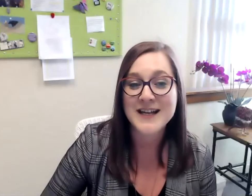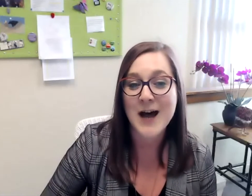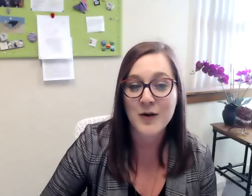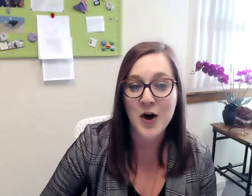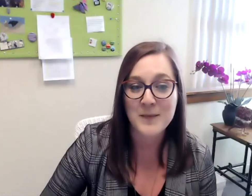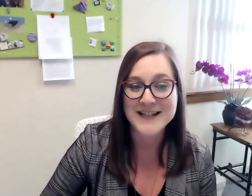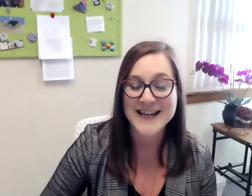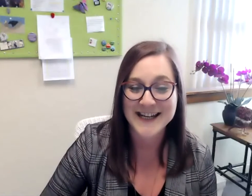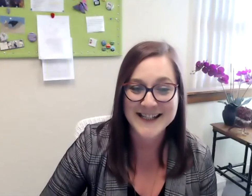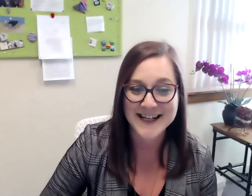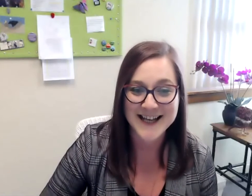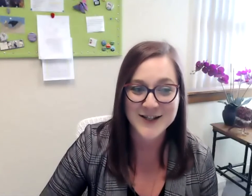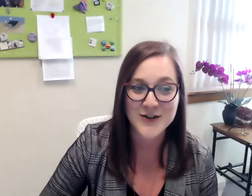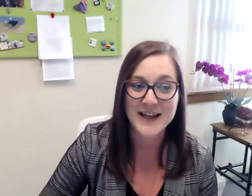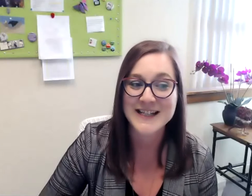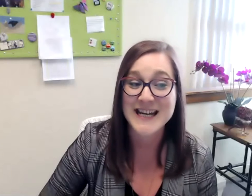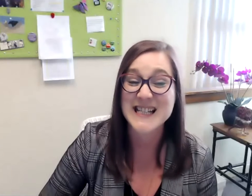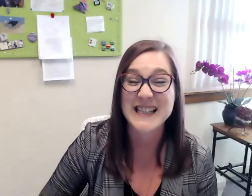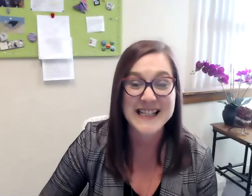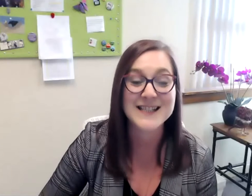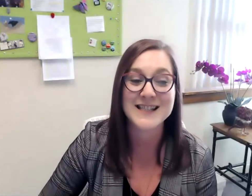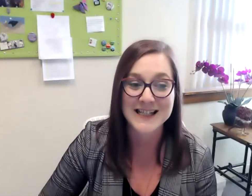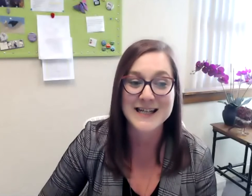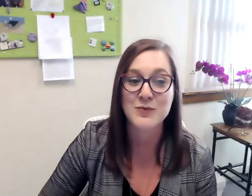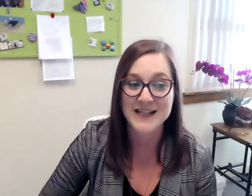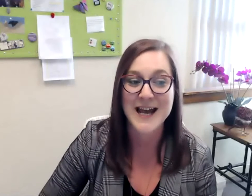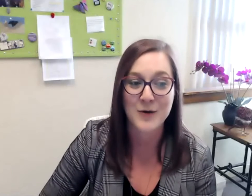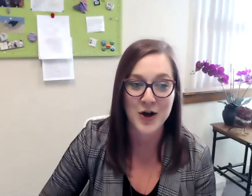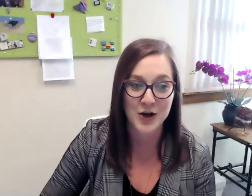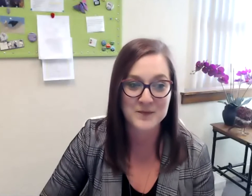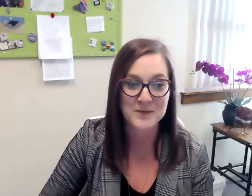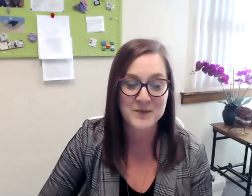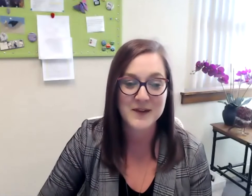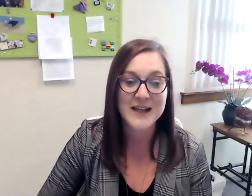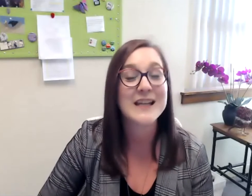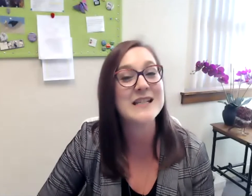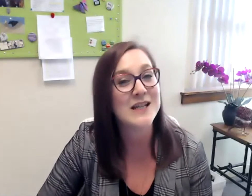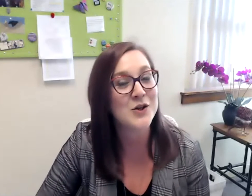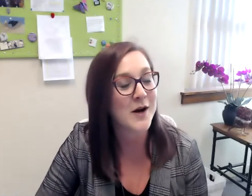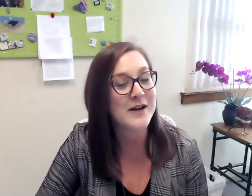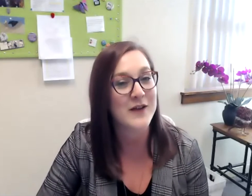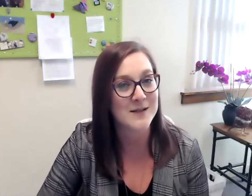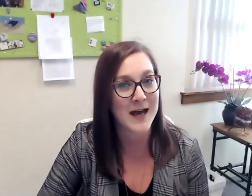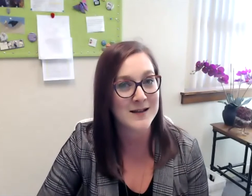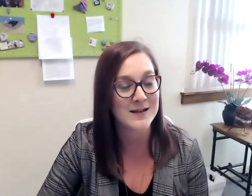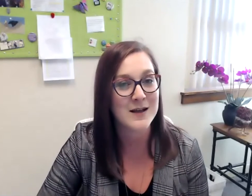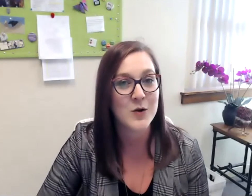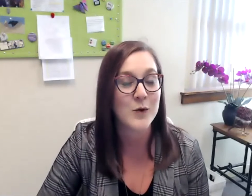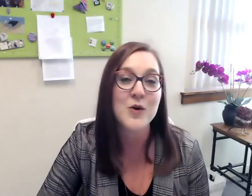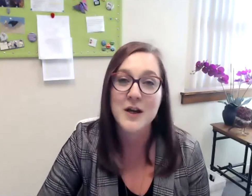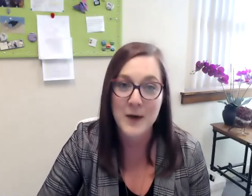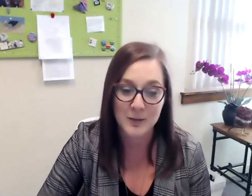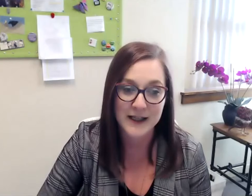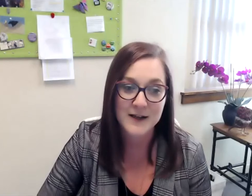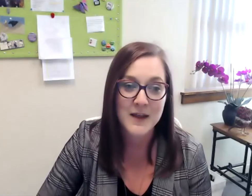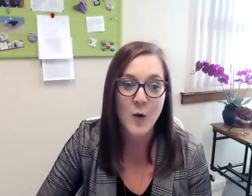use an alcohol-based hand sanitizer that contains at least 60% alcohol. Continue wearing face masks when